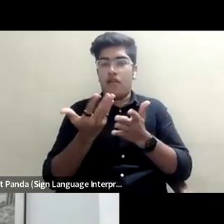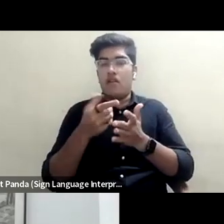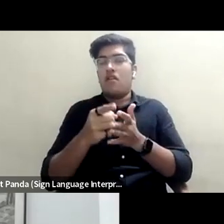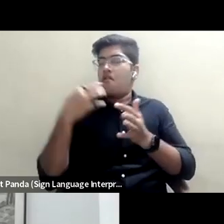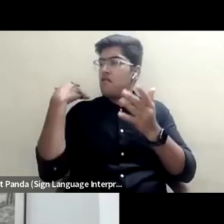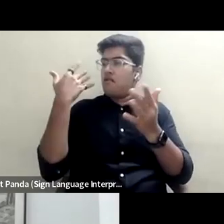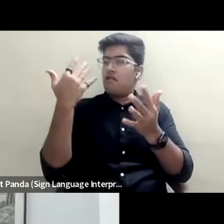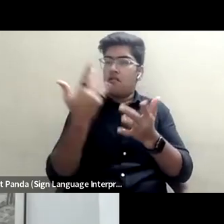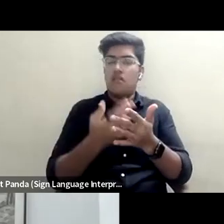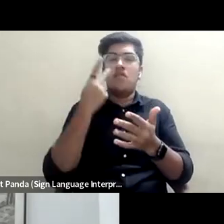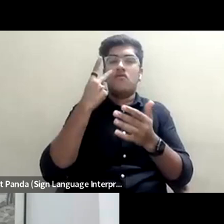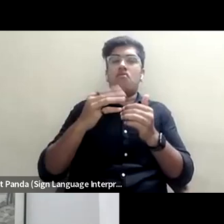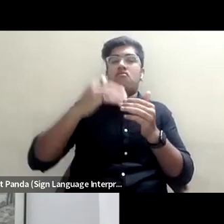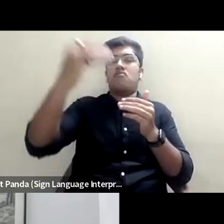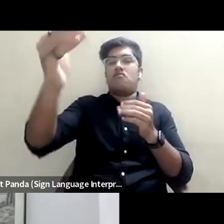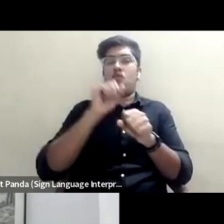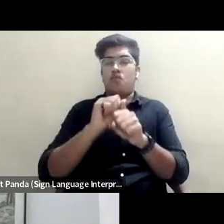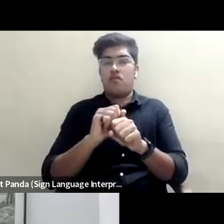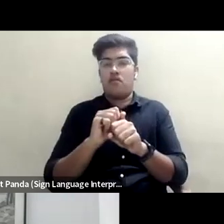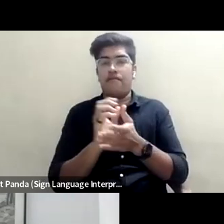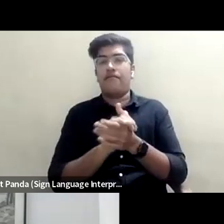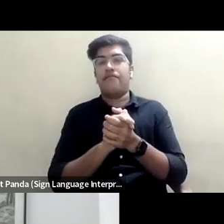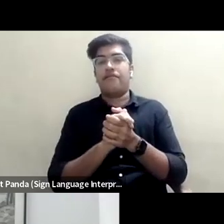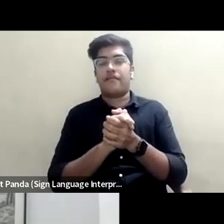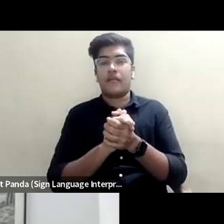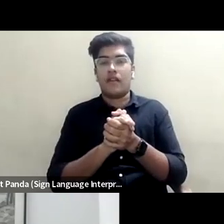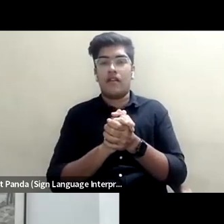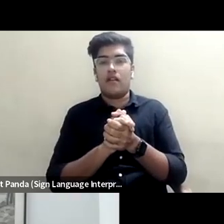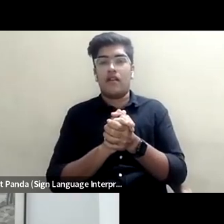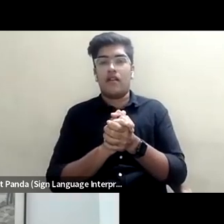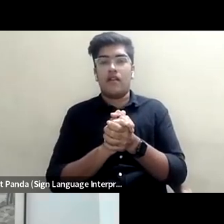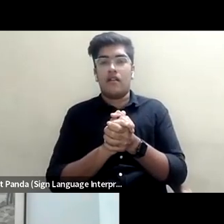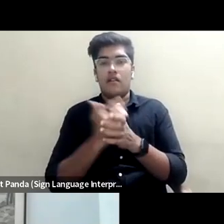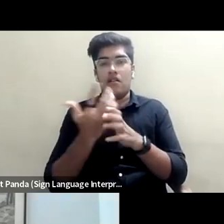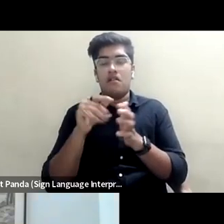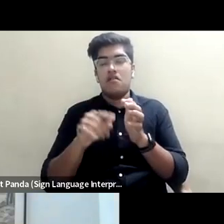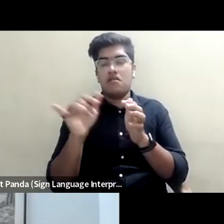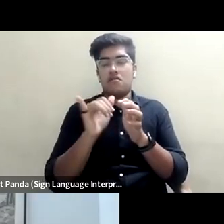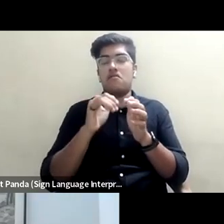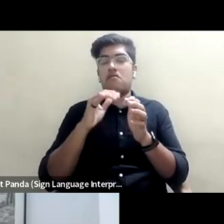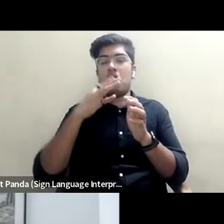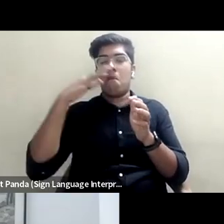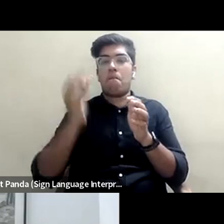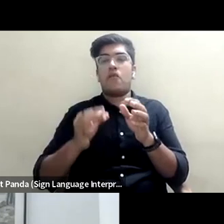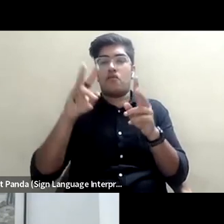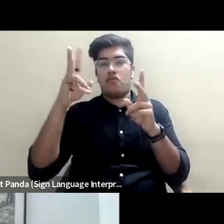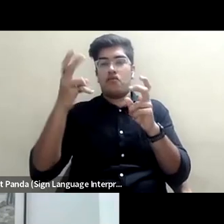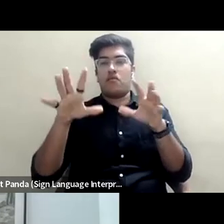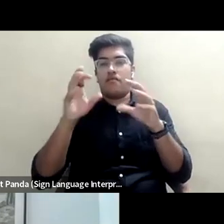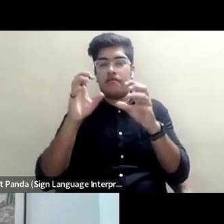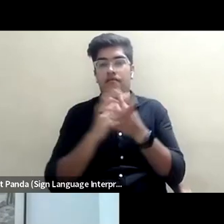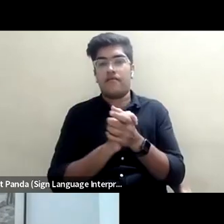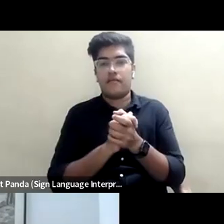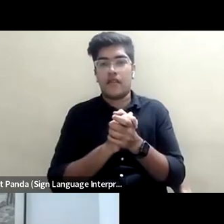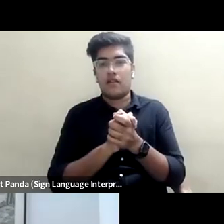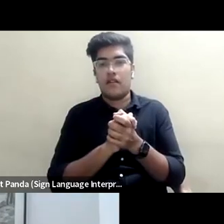lie ahead. It is a very precious, it's a very sacred document. Many of us, especially people who